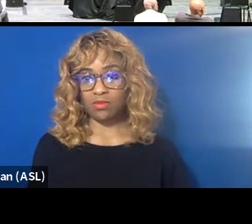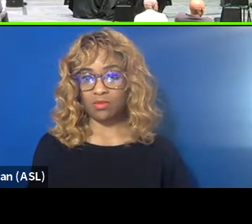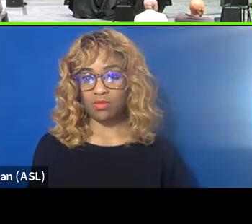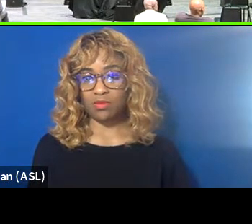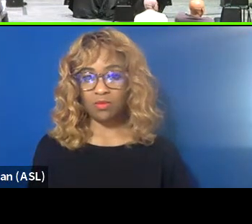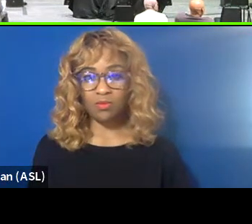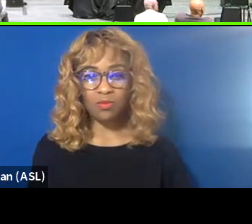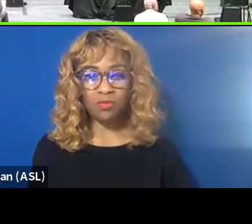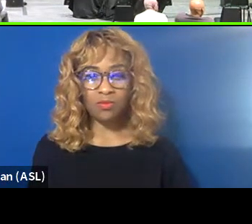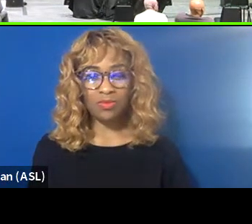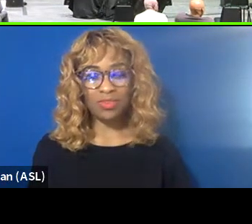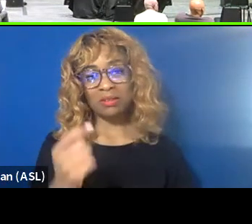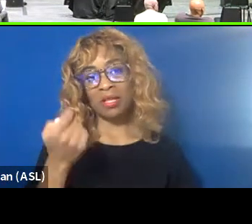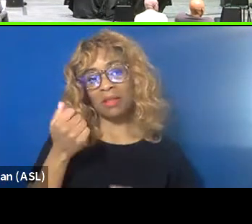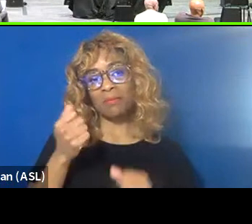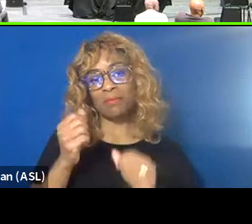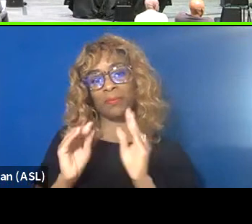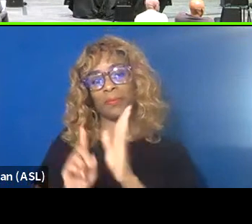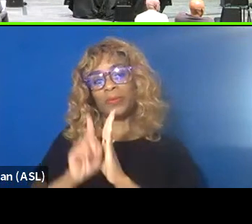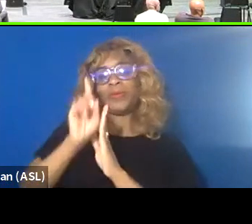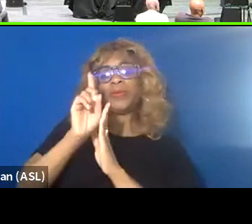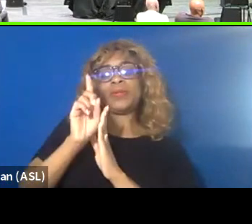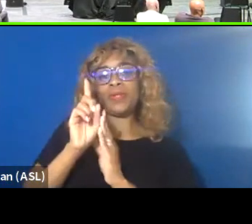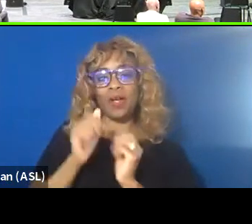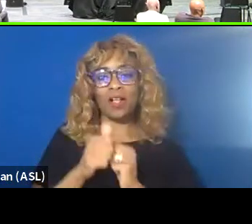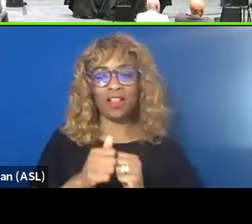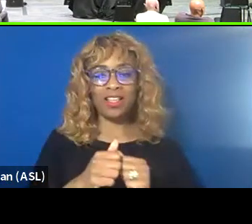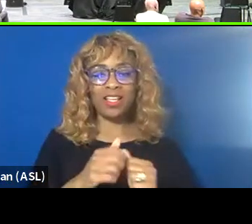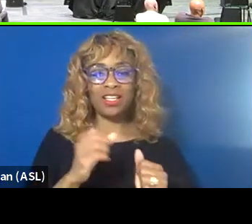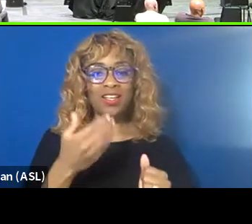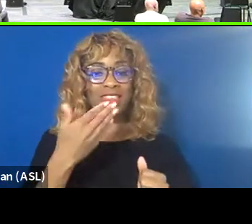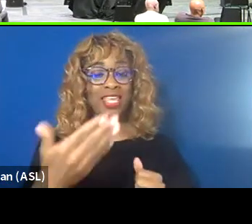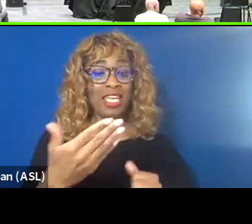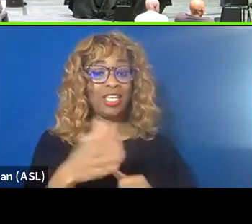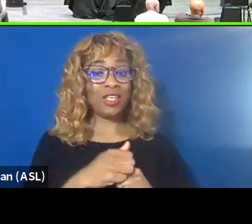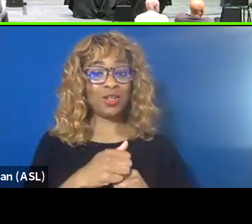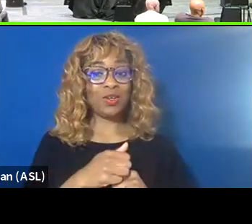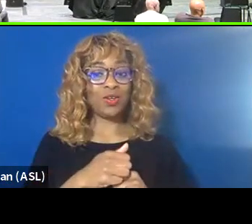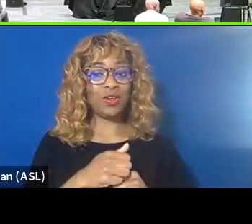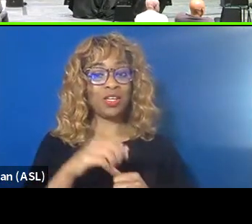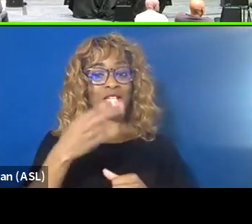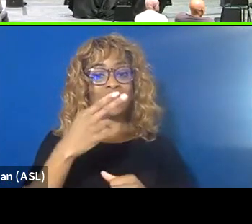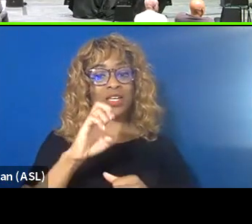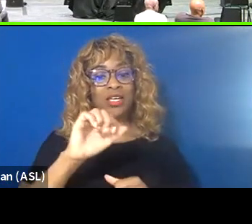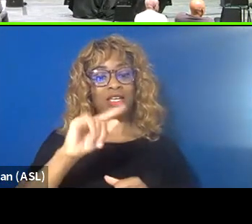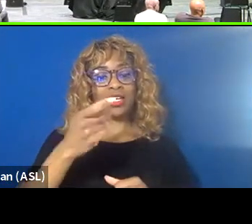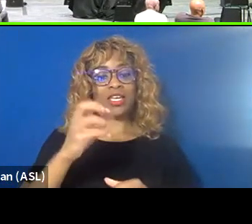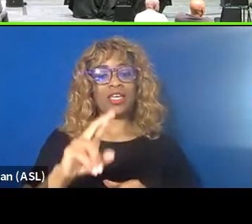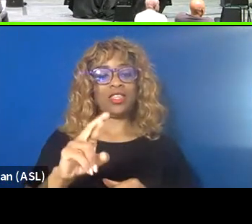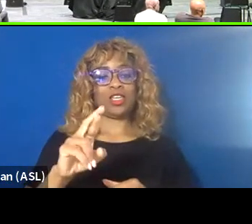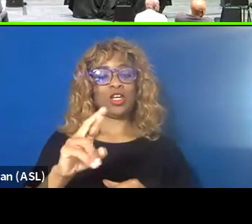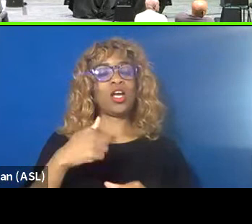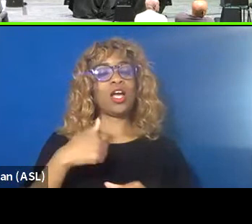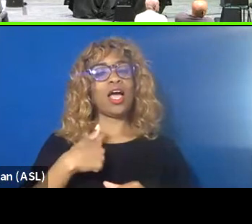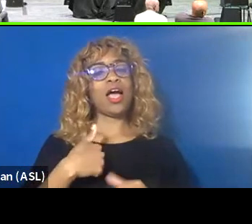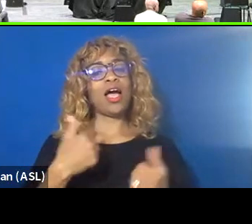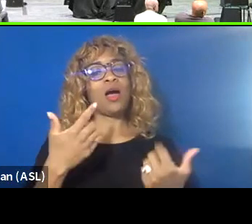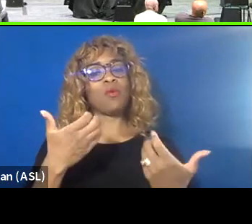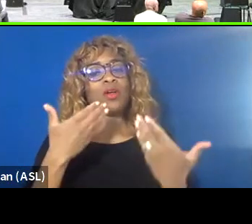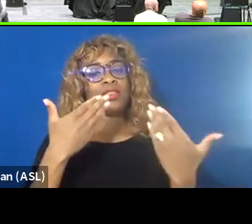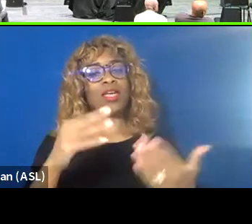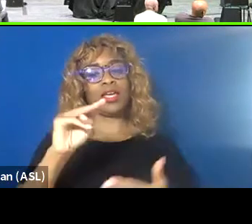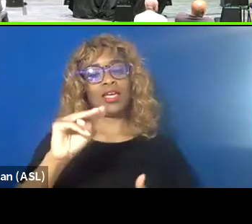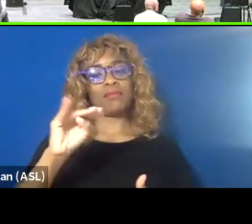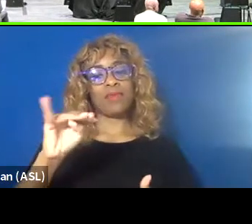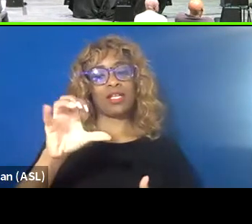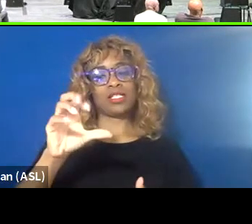Just a little taller than you. Thank you. My name is Heather Cole. And I just want to thank the